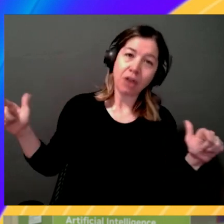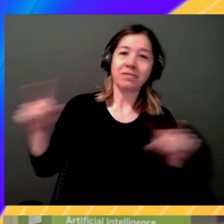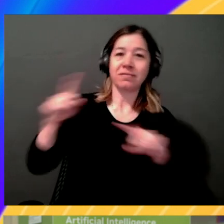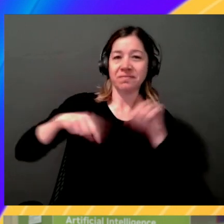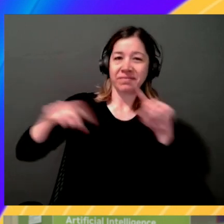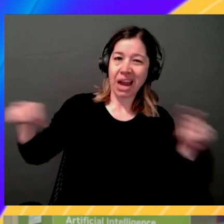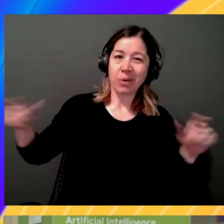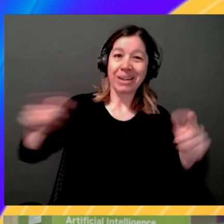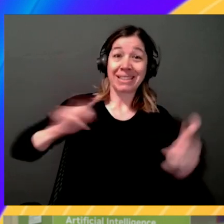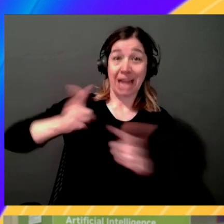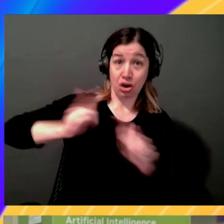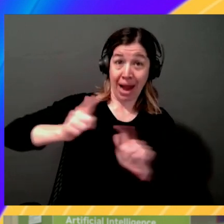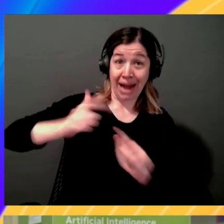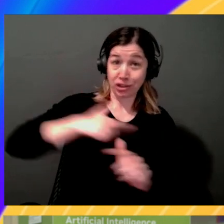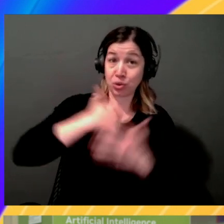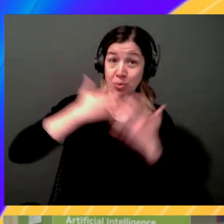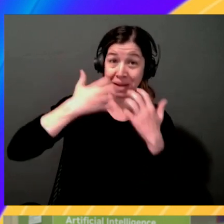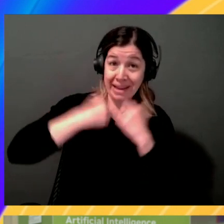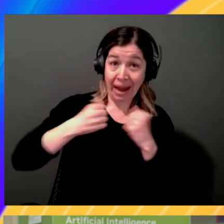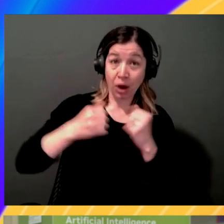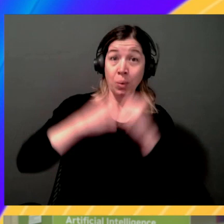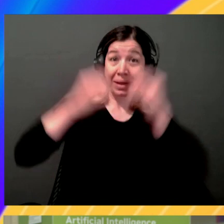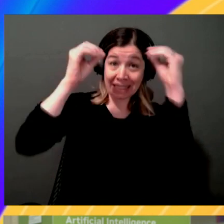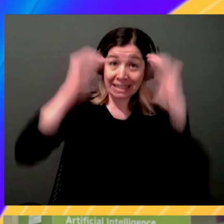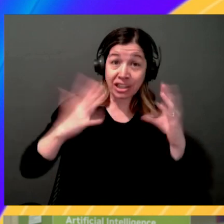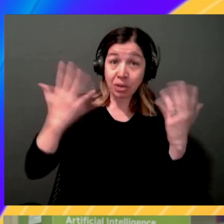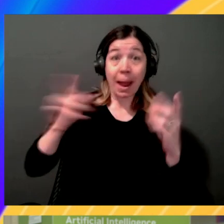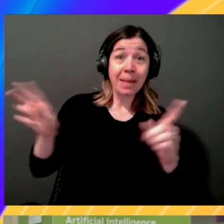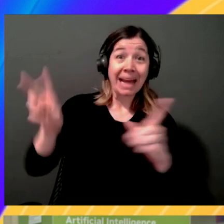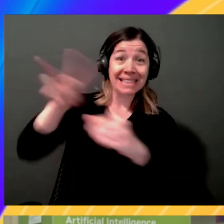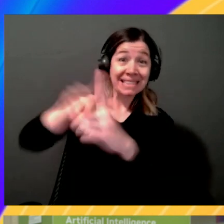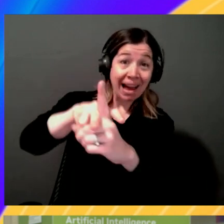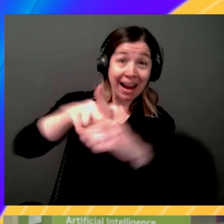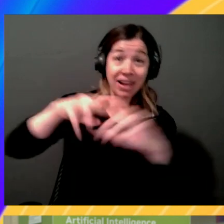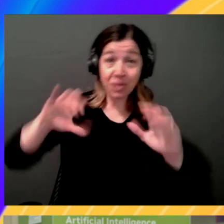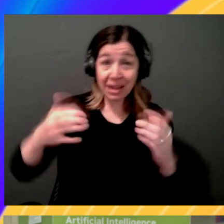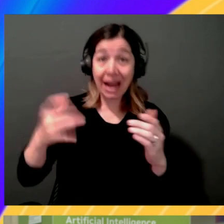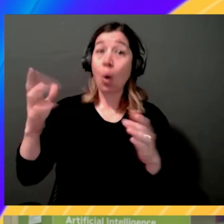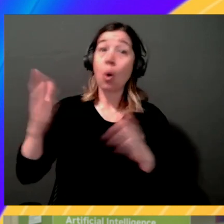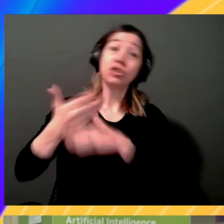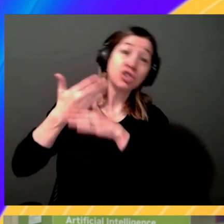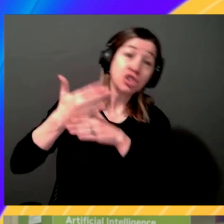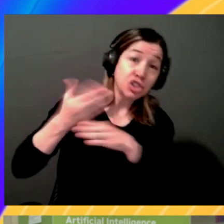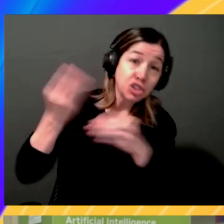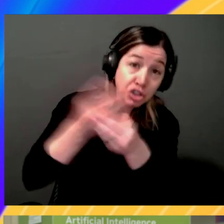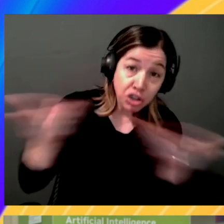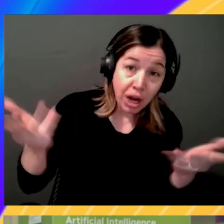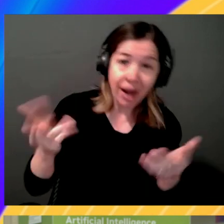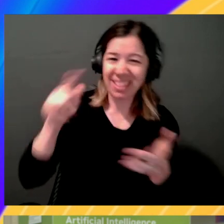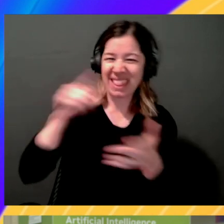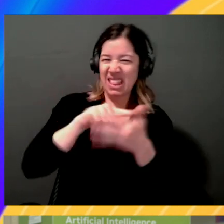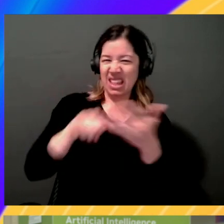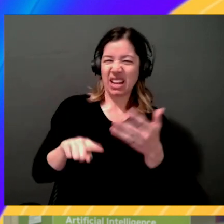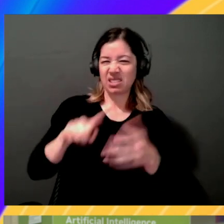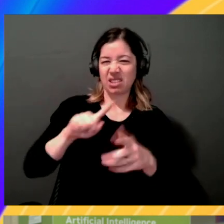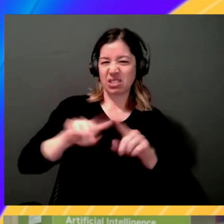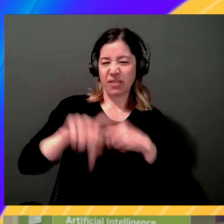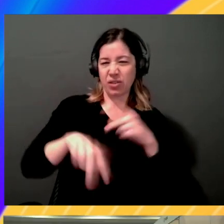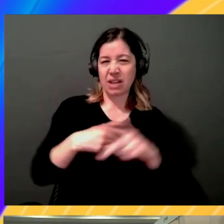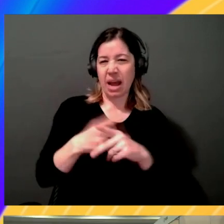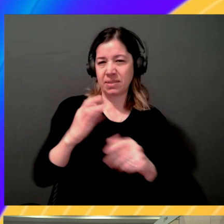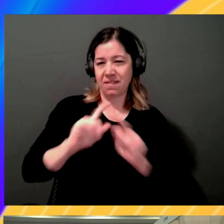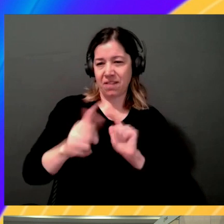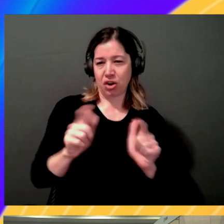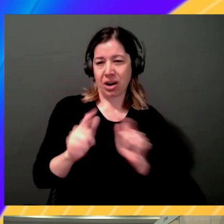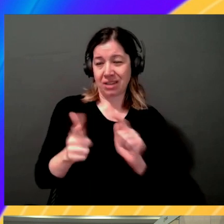assigned it to their class, or perhaps they shared it. And so these are various interactions, right? And it looks like these, the data types